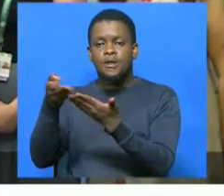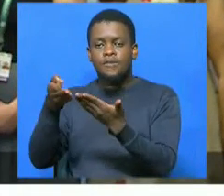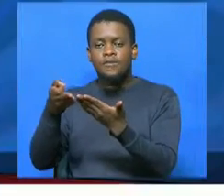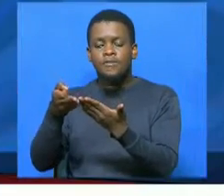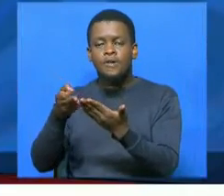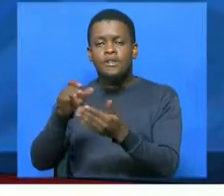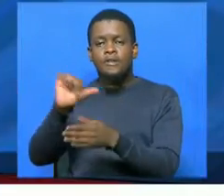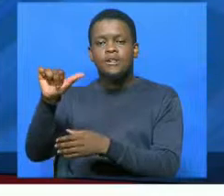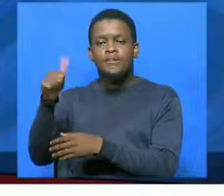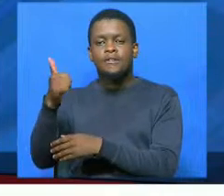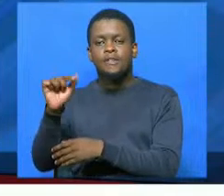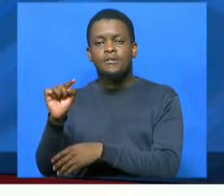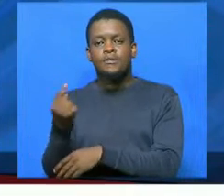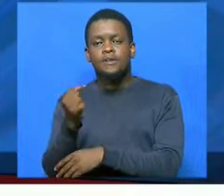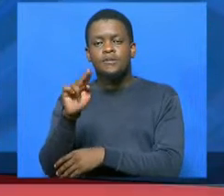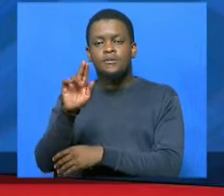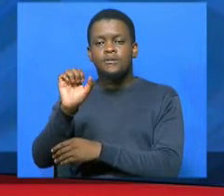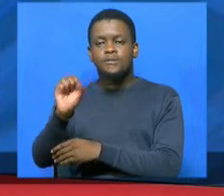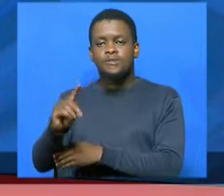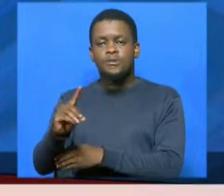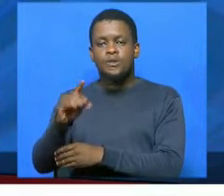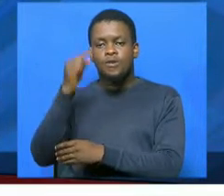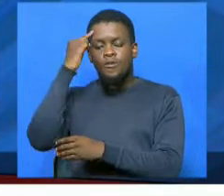and reproductive health.